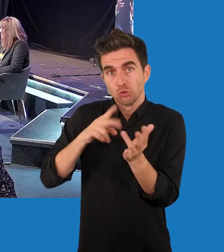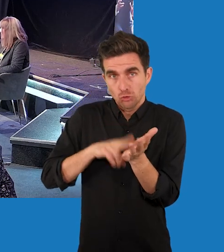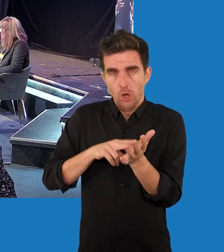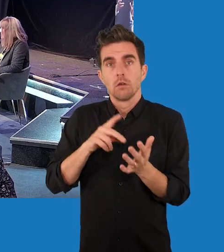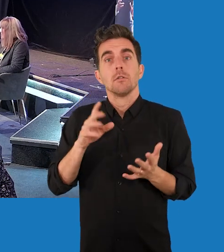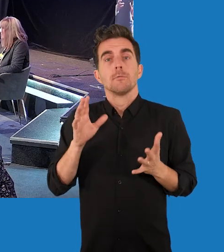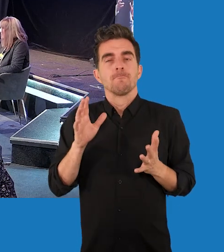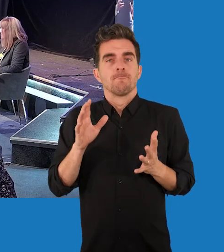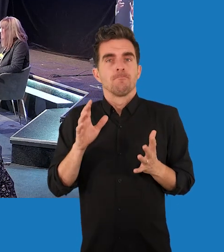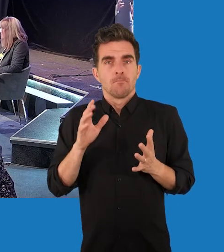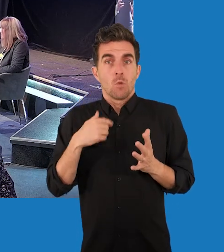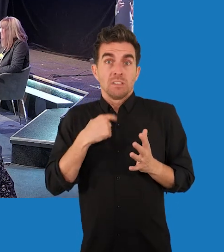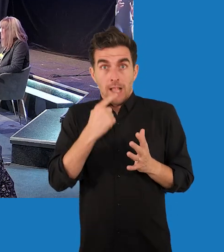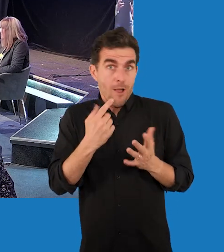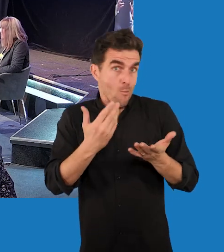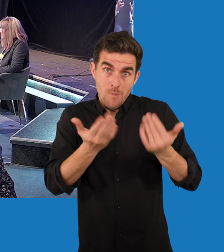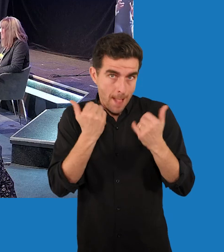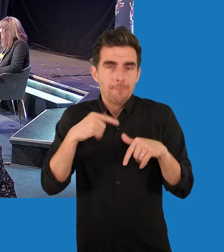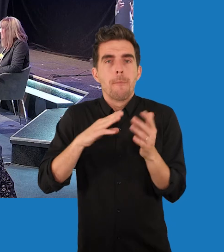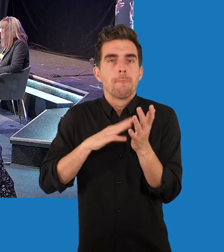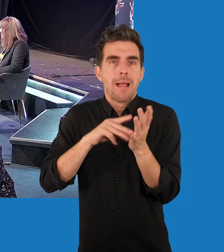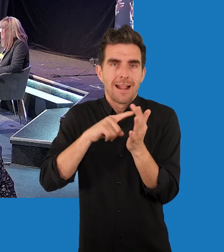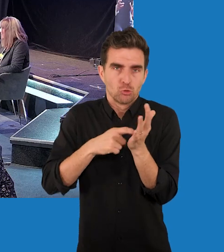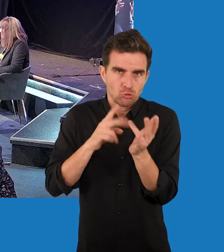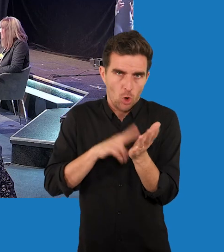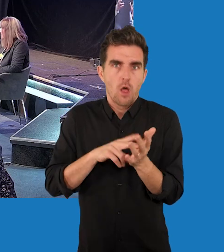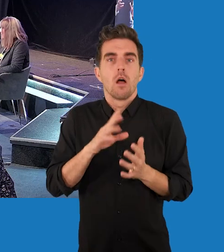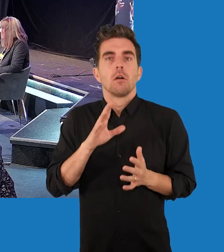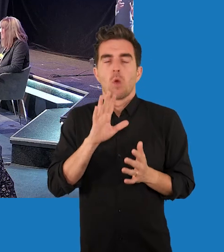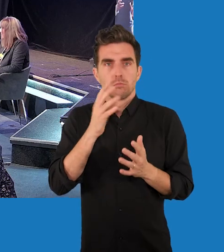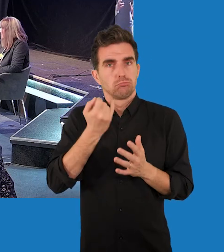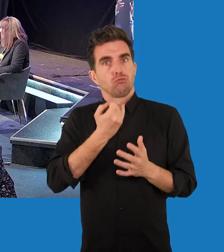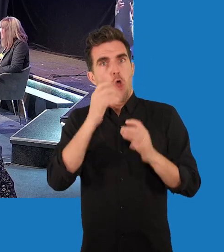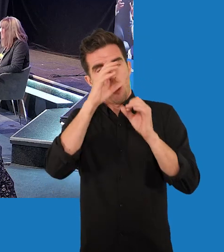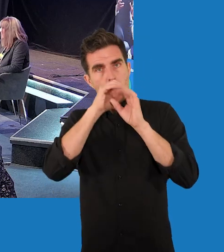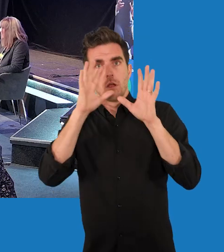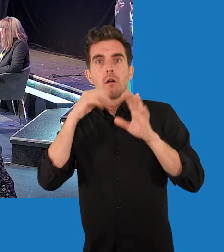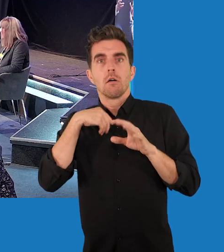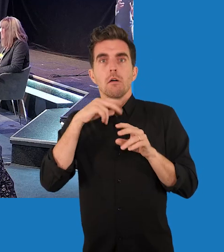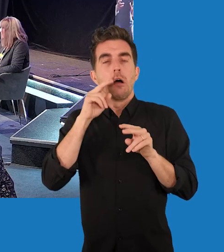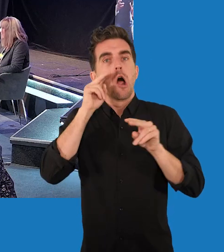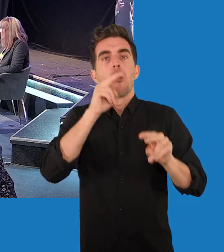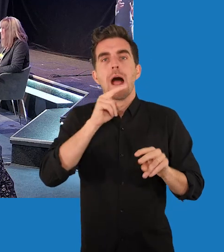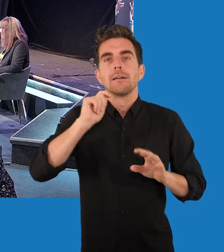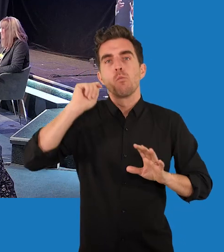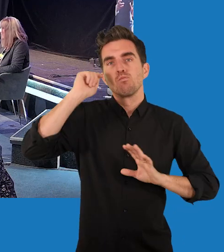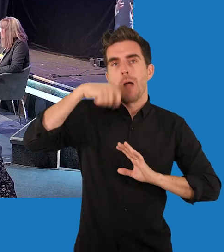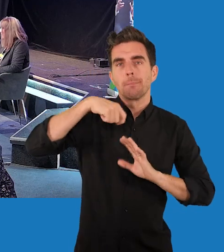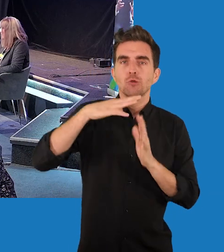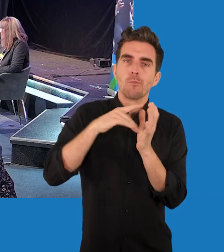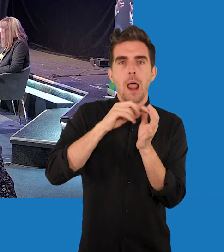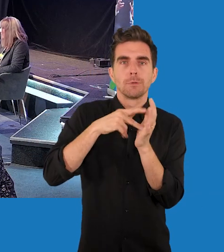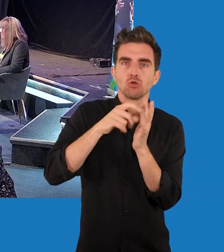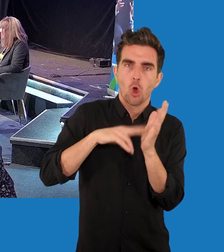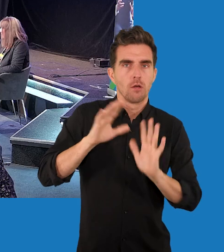Care in Merton, and I guess I should begin by saying welcome to Merton, but please don't get the wrong idea about Merton from